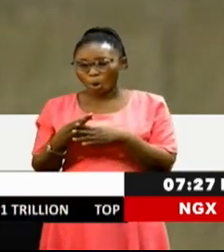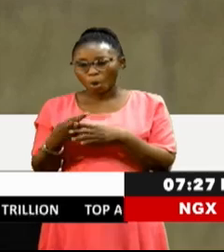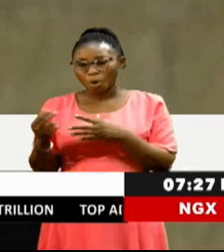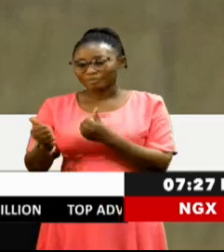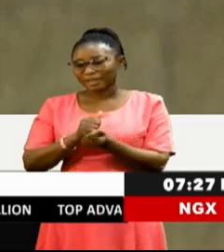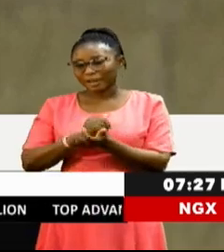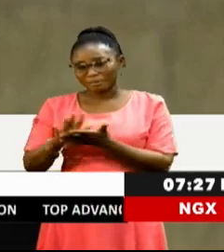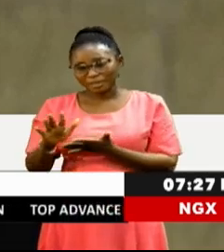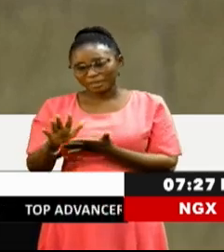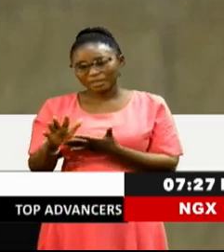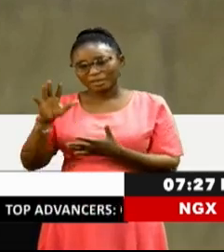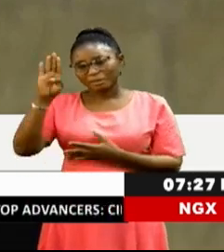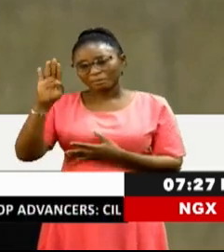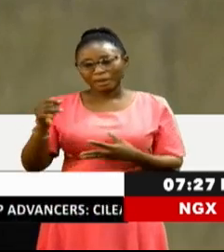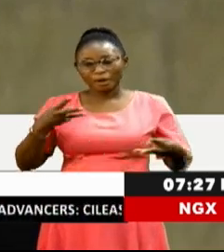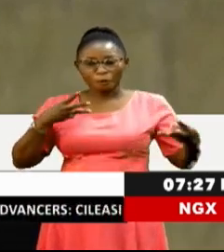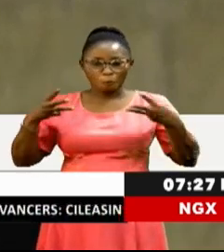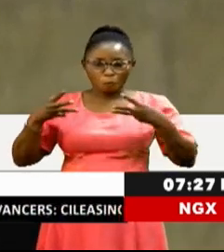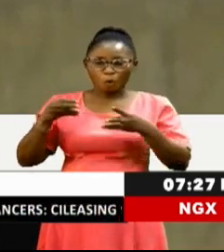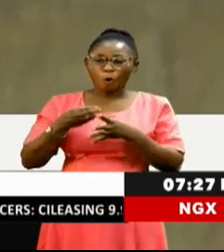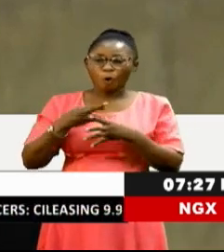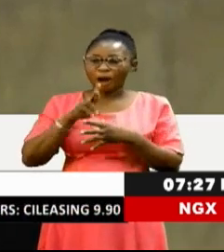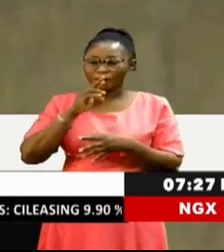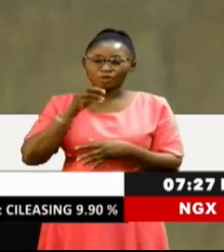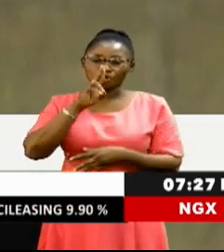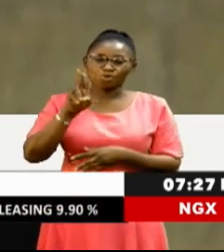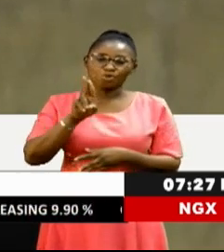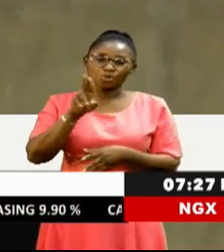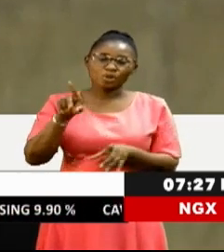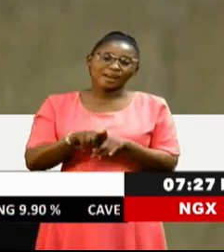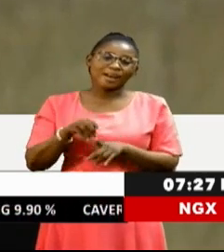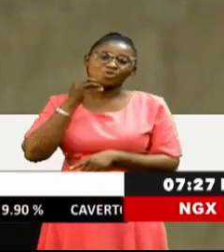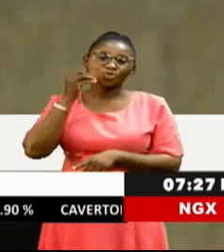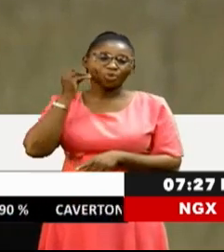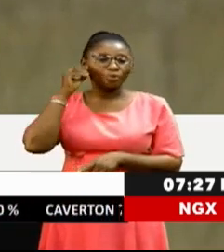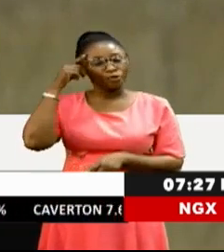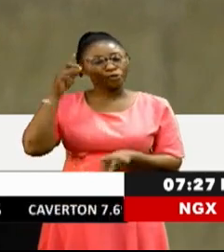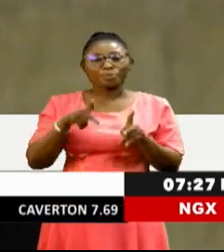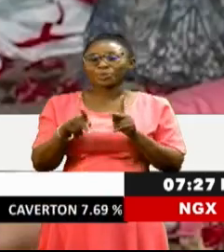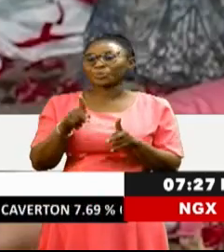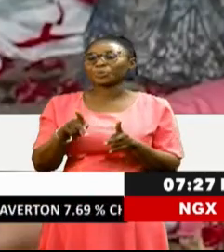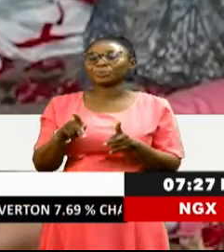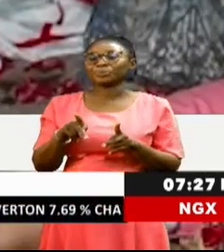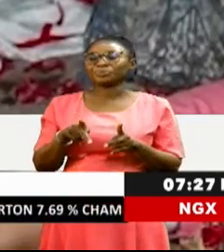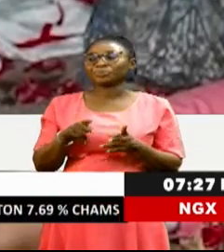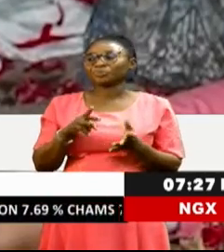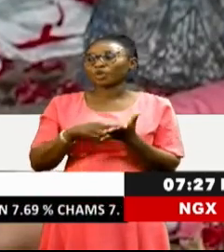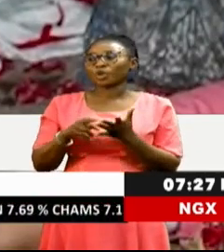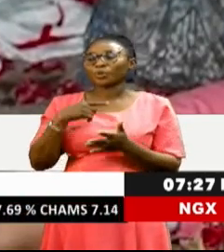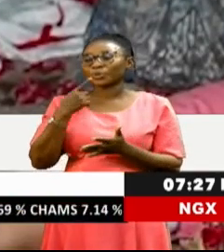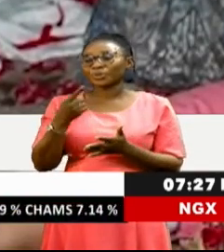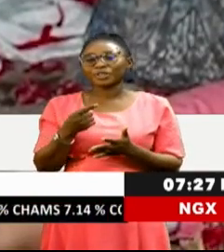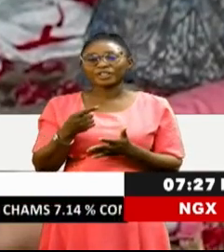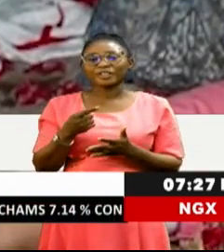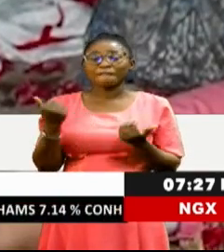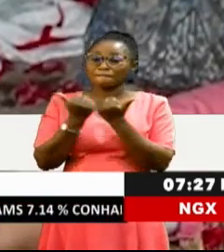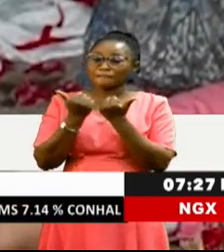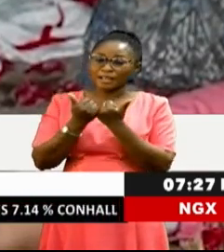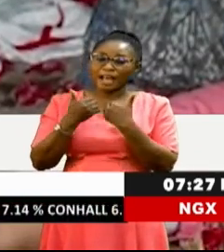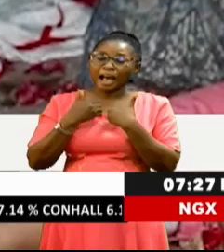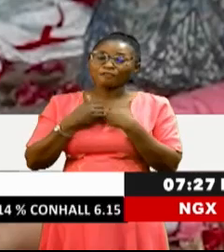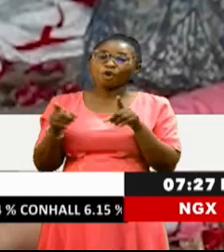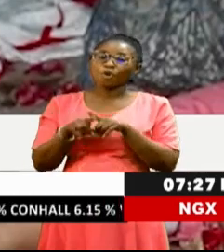damaged by the war, or are being used as shelter. Reports say the fighting has